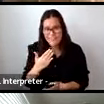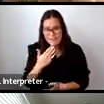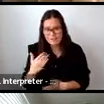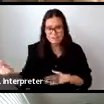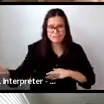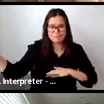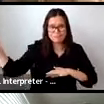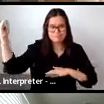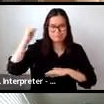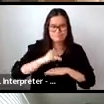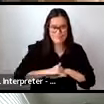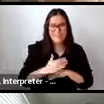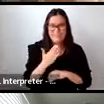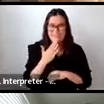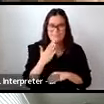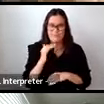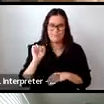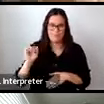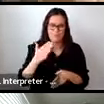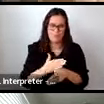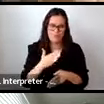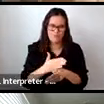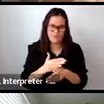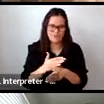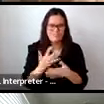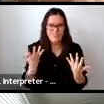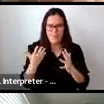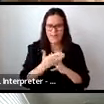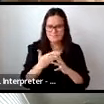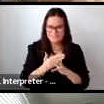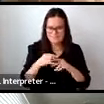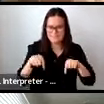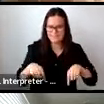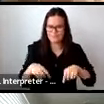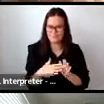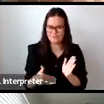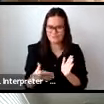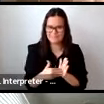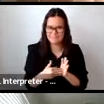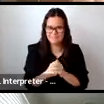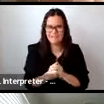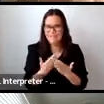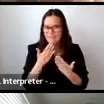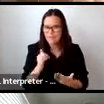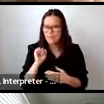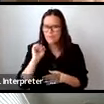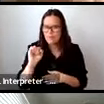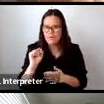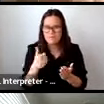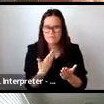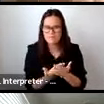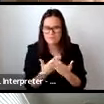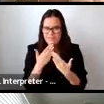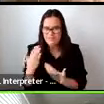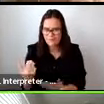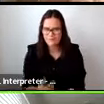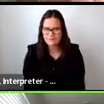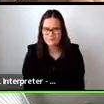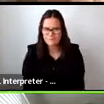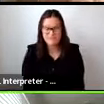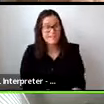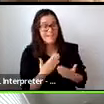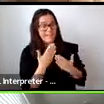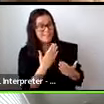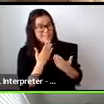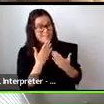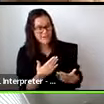your sound work in this area, and thank you very much for a really sound submission. Really appreciate it. Thanks for the